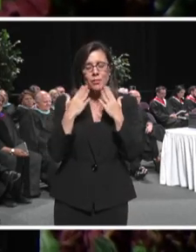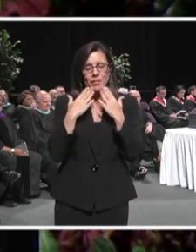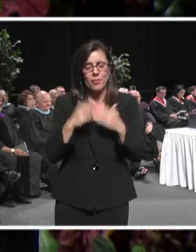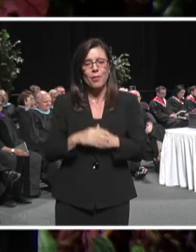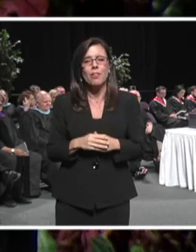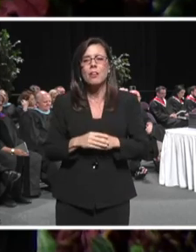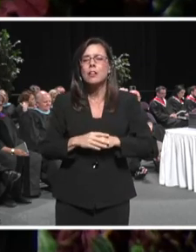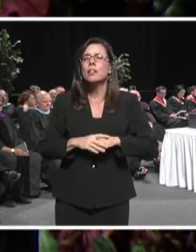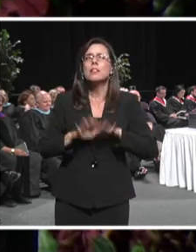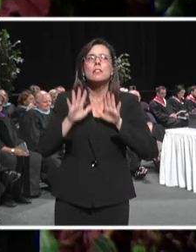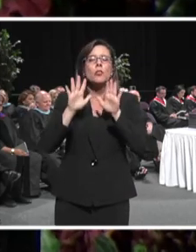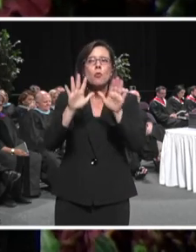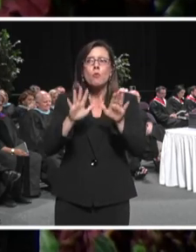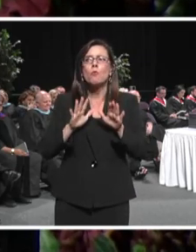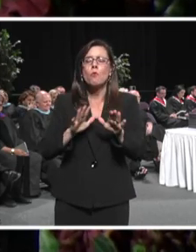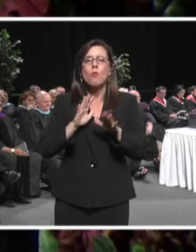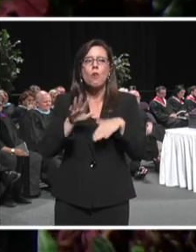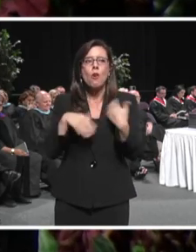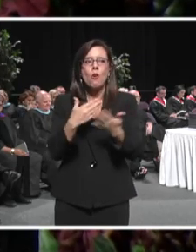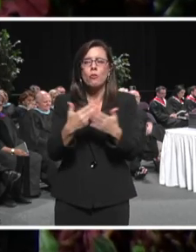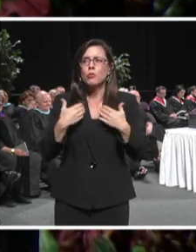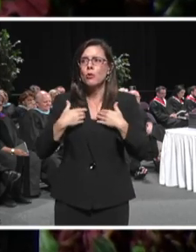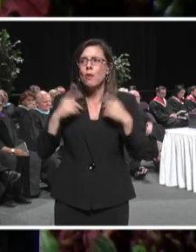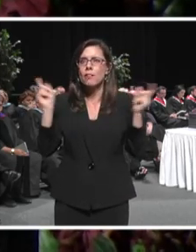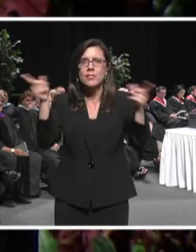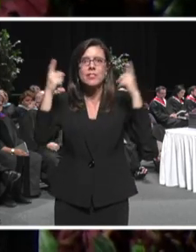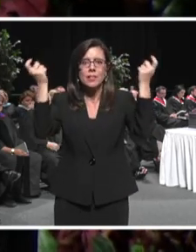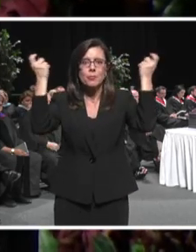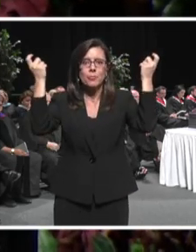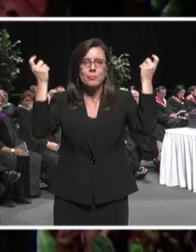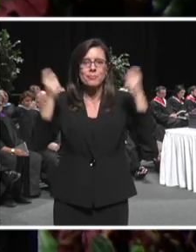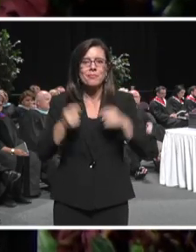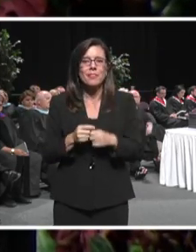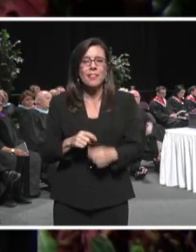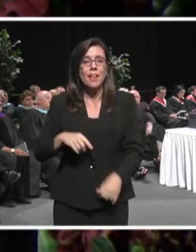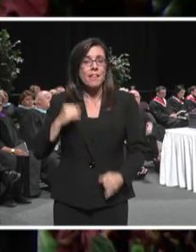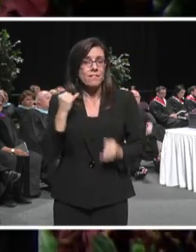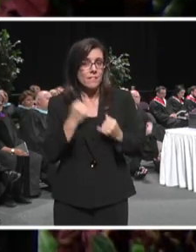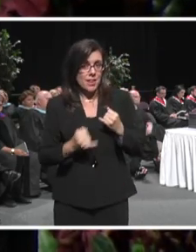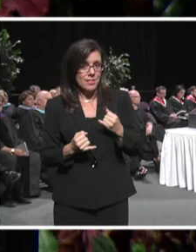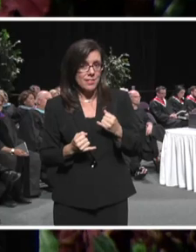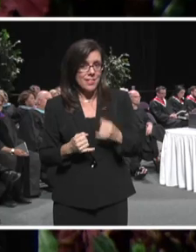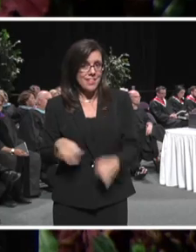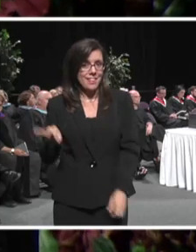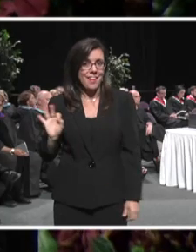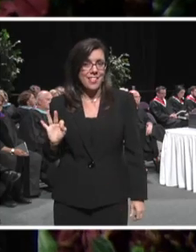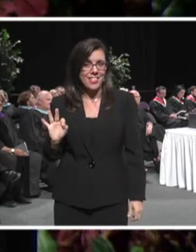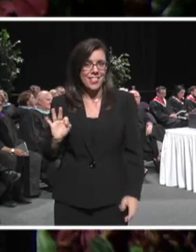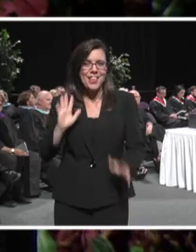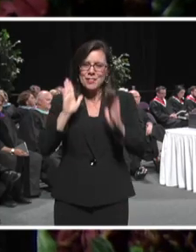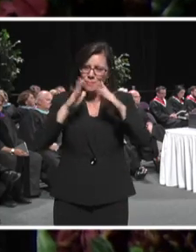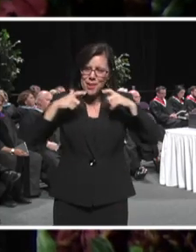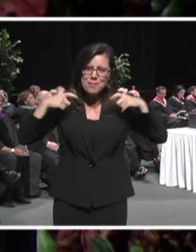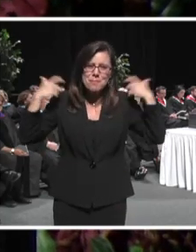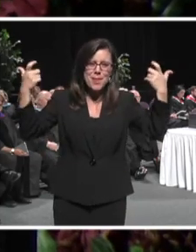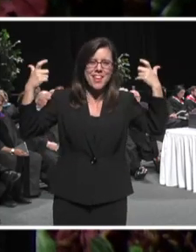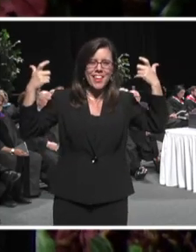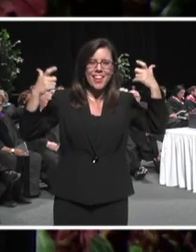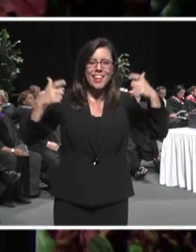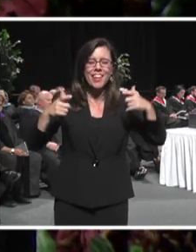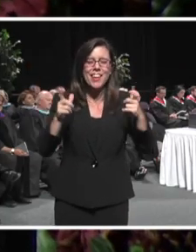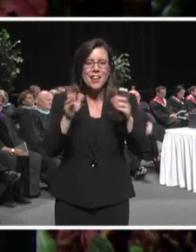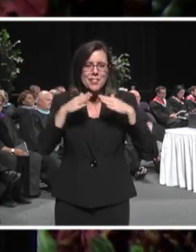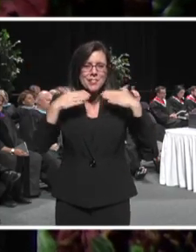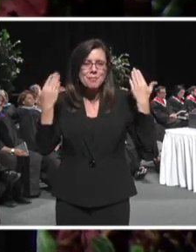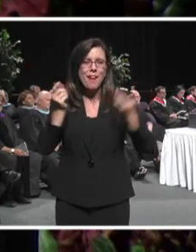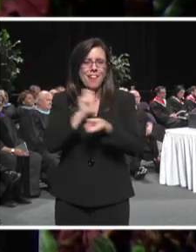It's amazing what all you have out there to celebrate. And finally, ninth, smile big. A